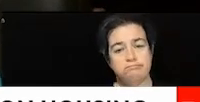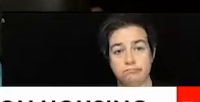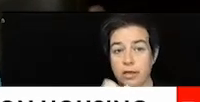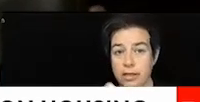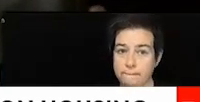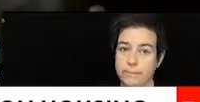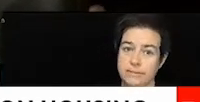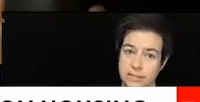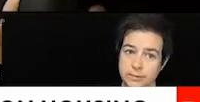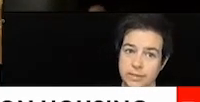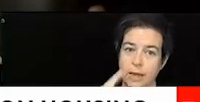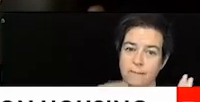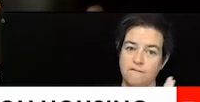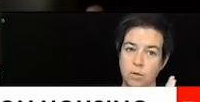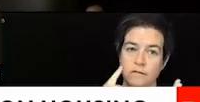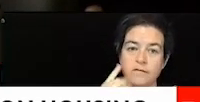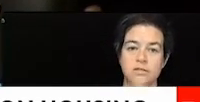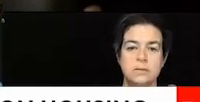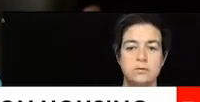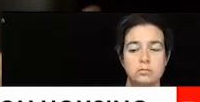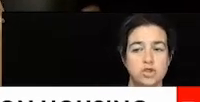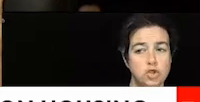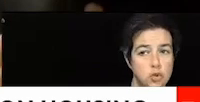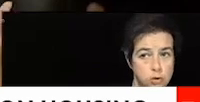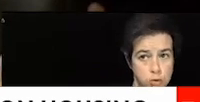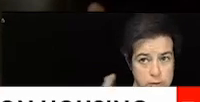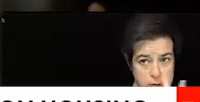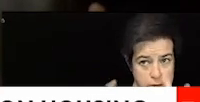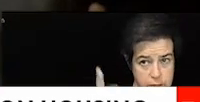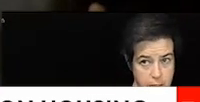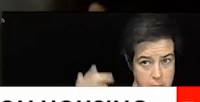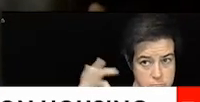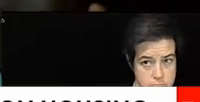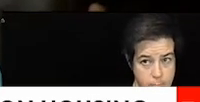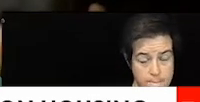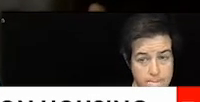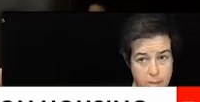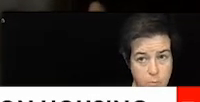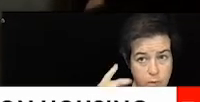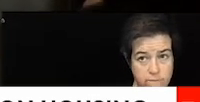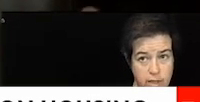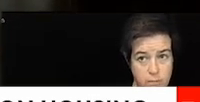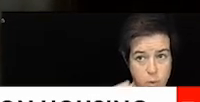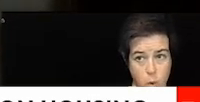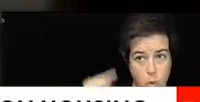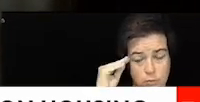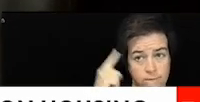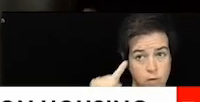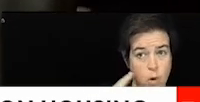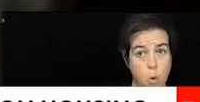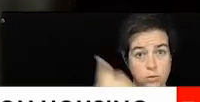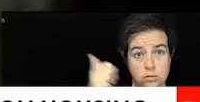housing for some groups. Are you seeing this as a way to produce more housing for older Americans, for people